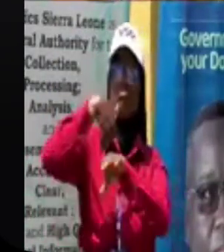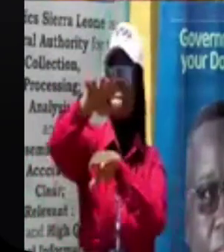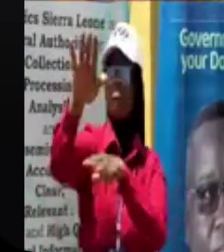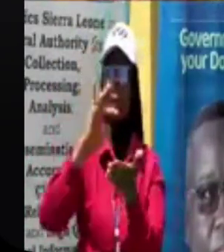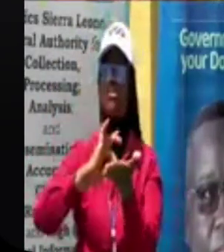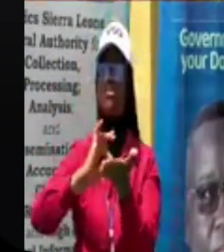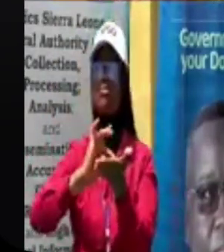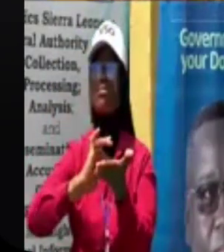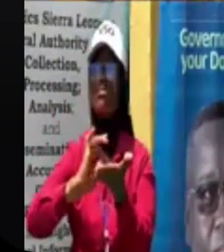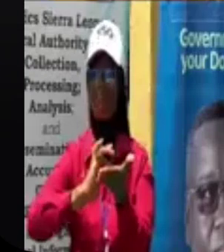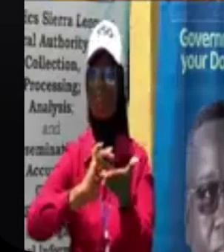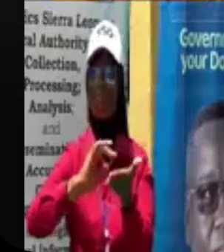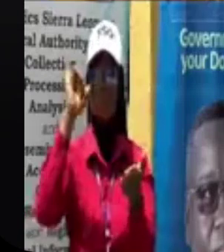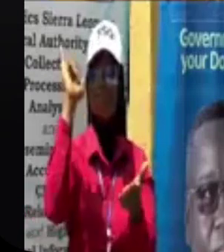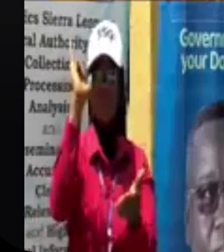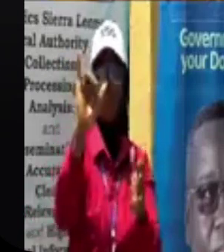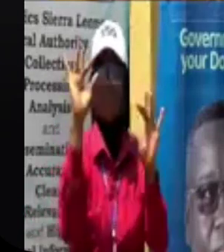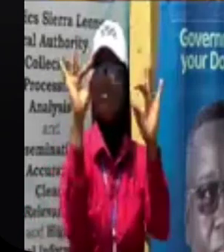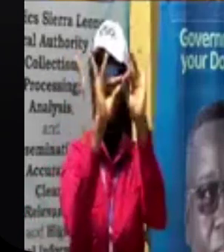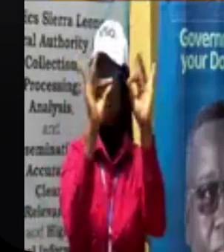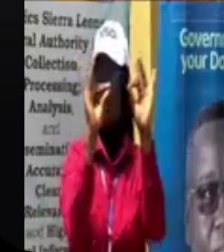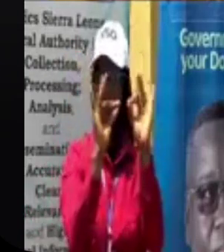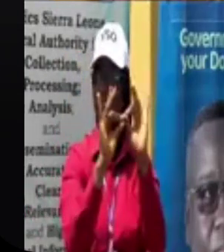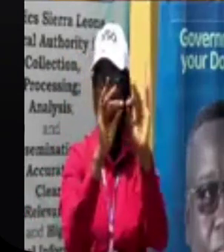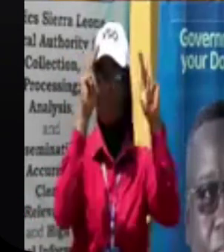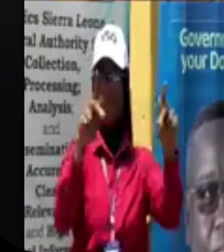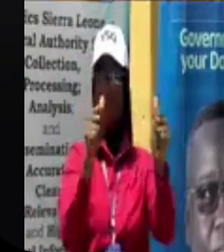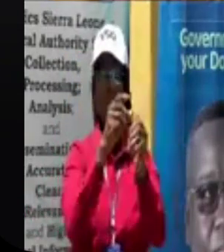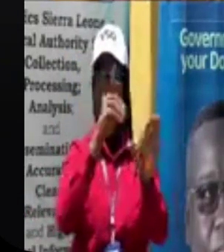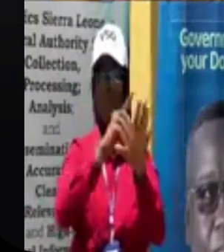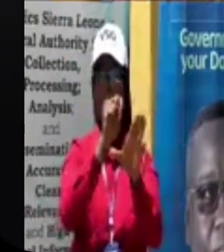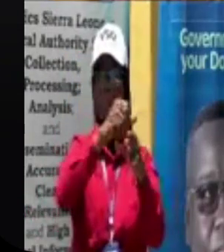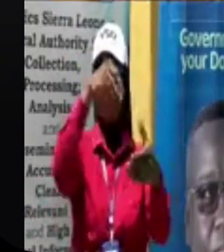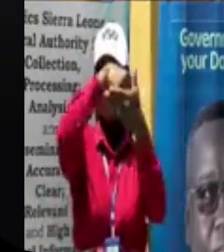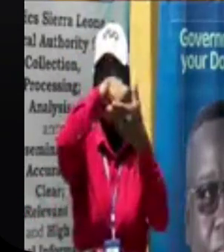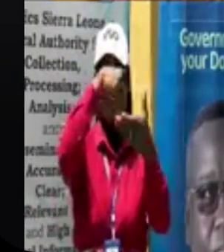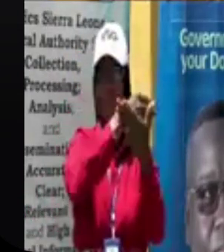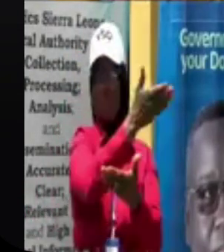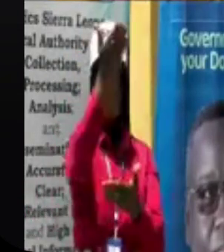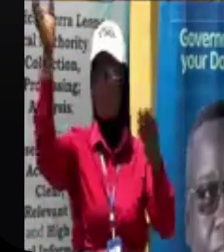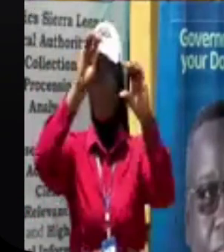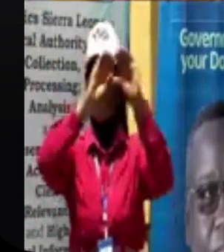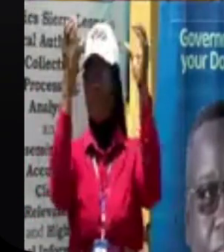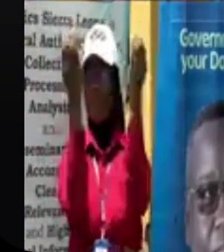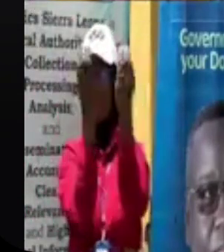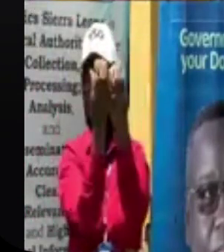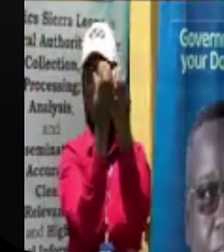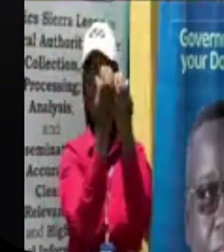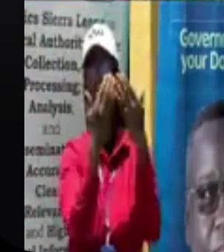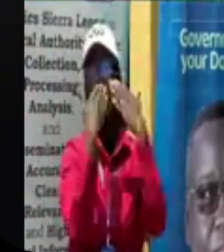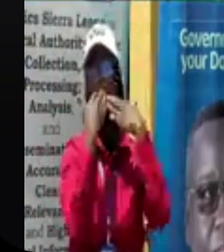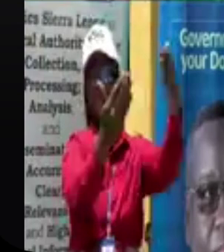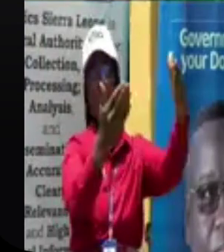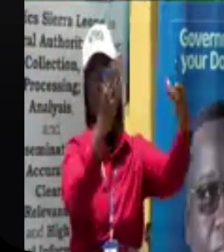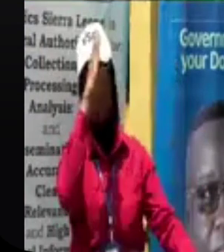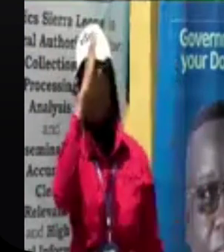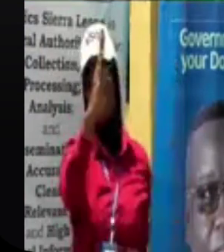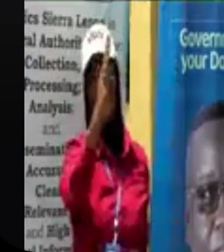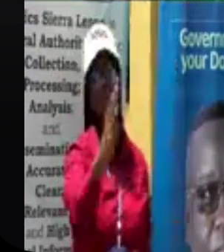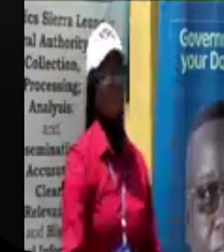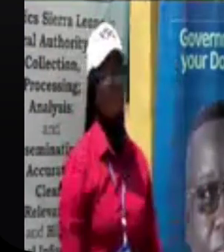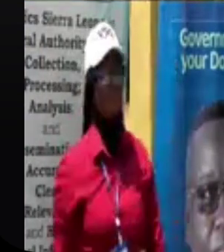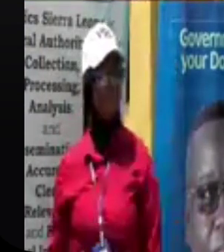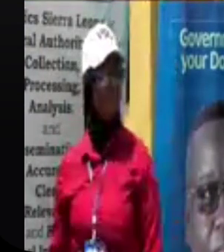Yes, so now that recommendation for me, let person with disability go there among those committees, those hospitals. Thank you very much, sir.